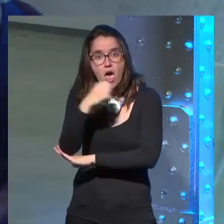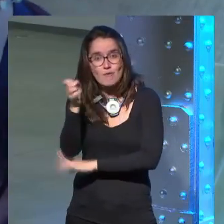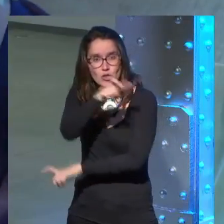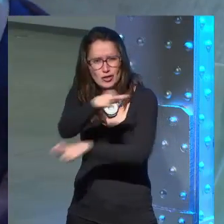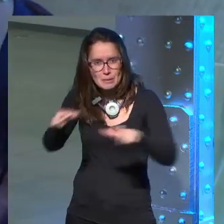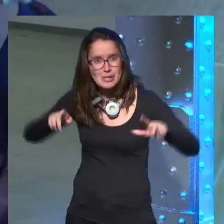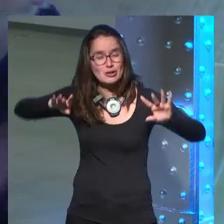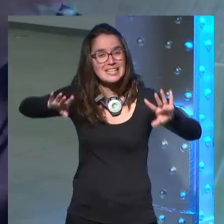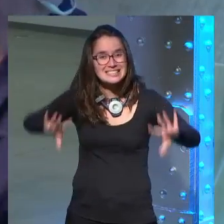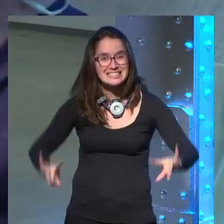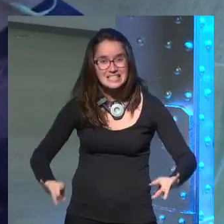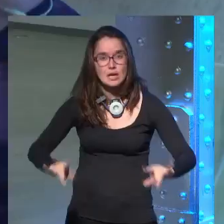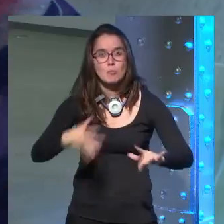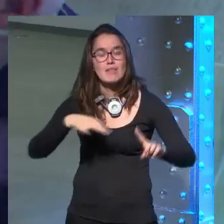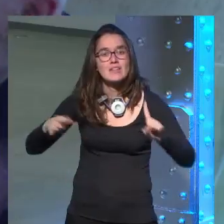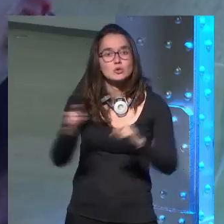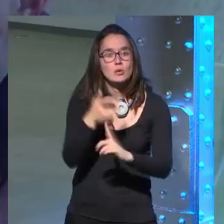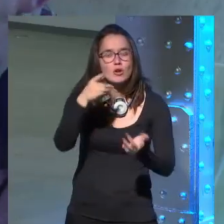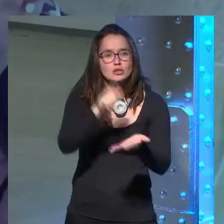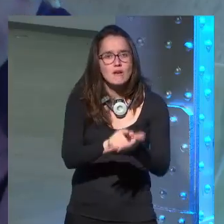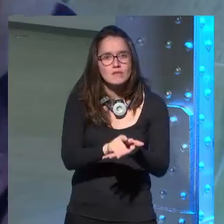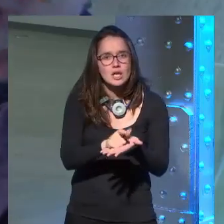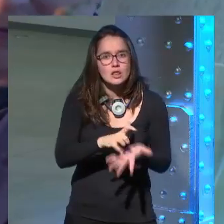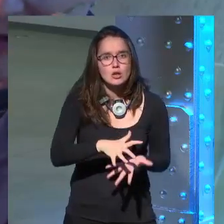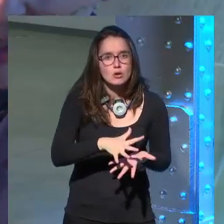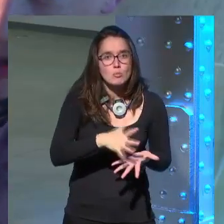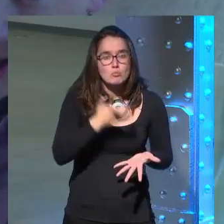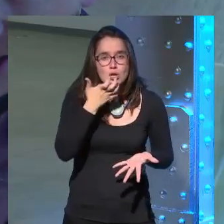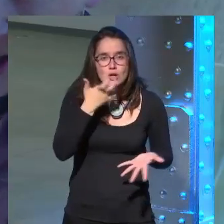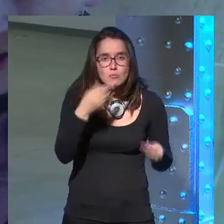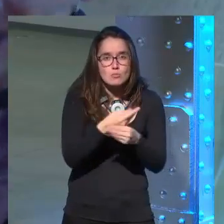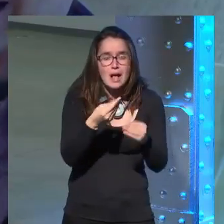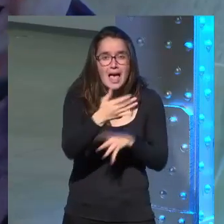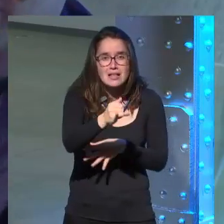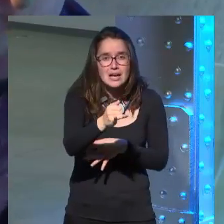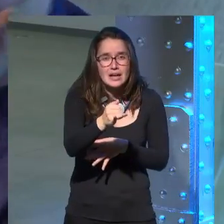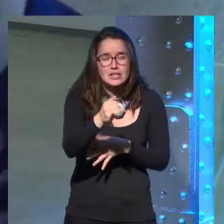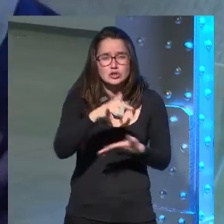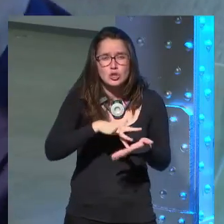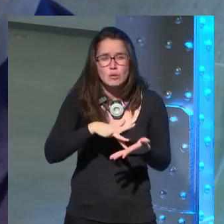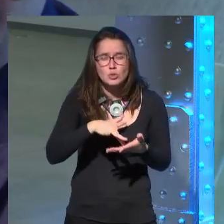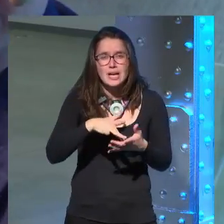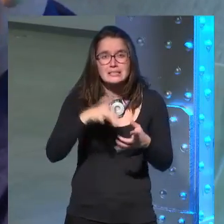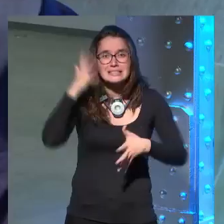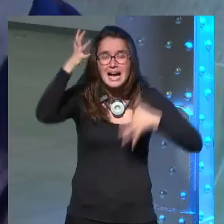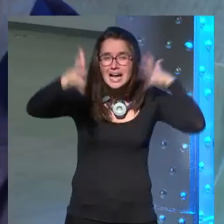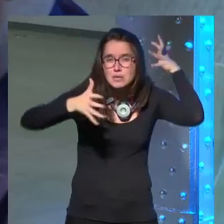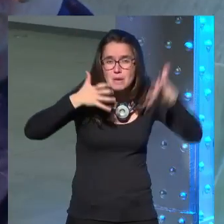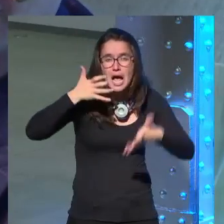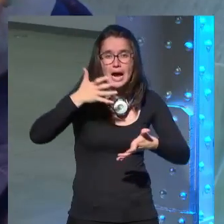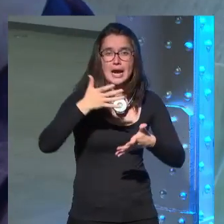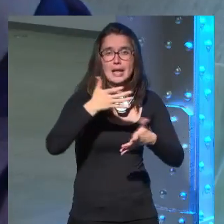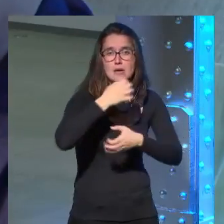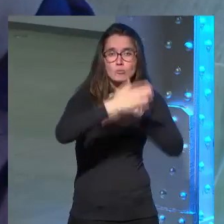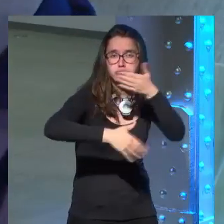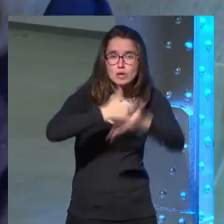get convergence. For example, many species evolved the eye in many different ways, but